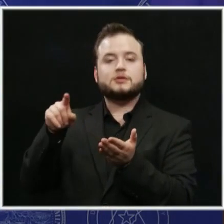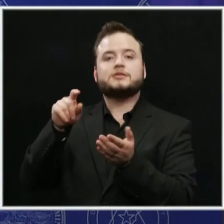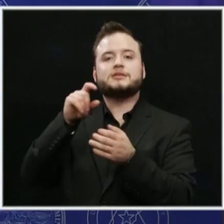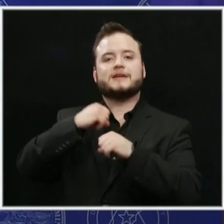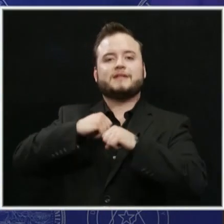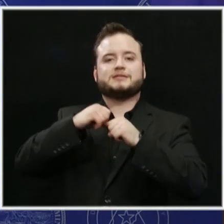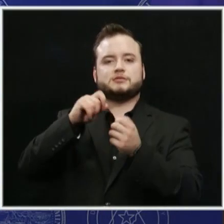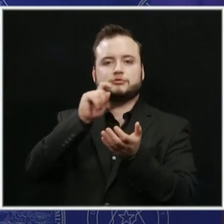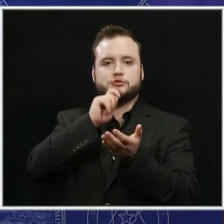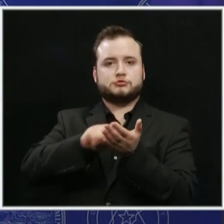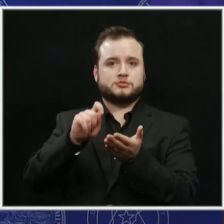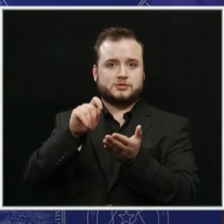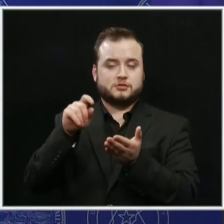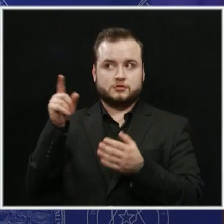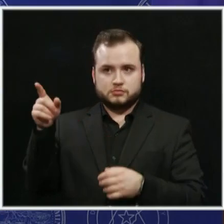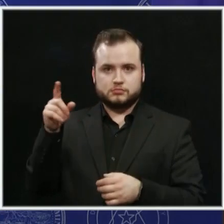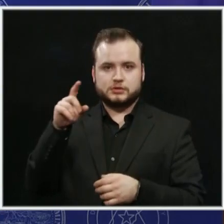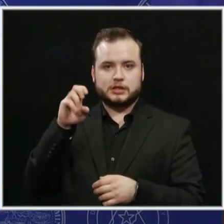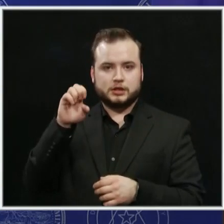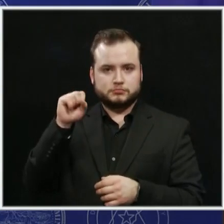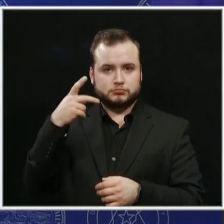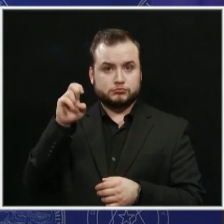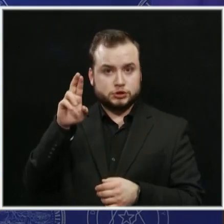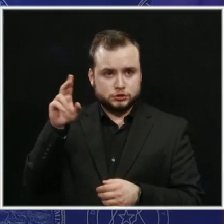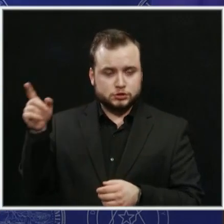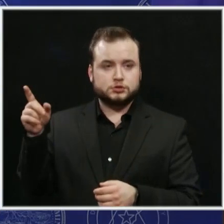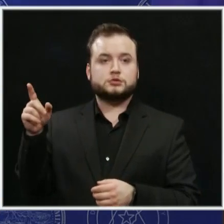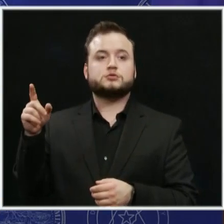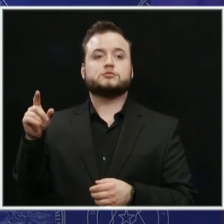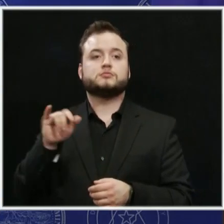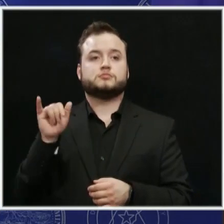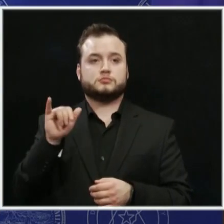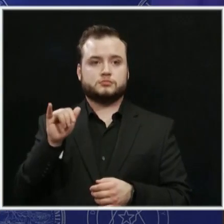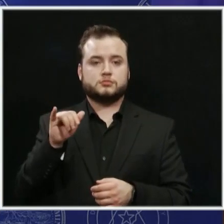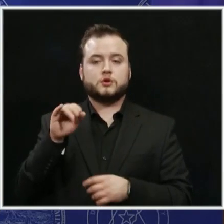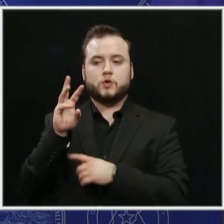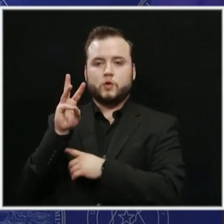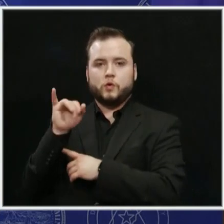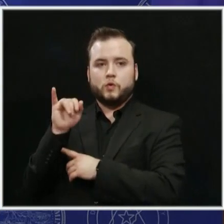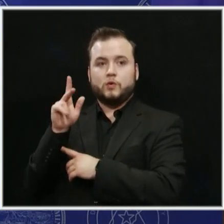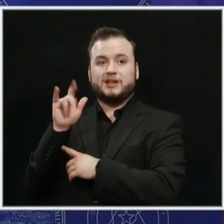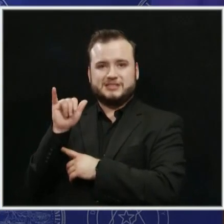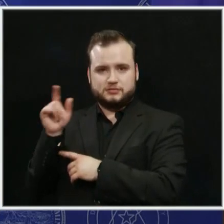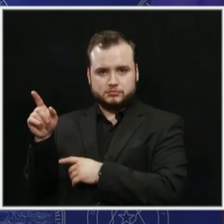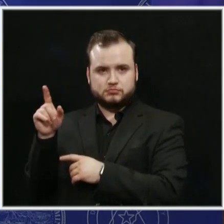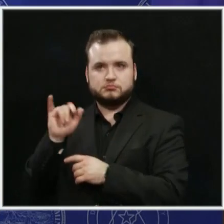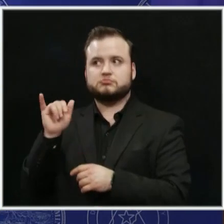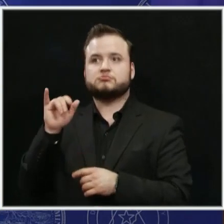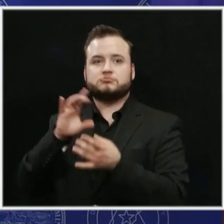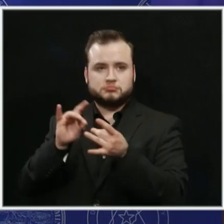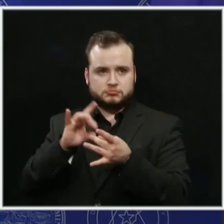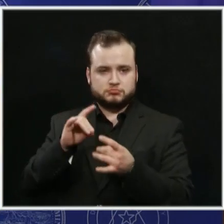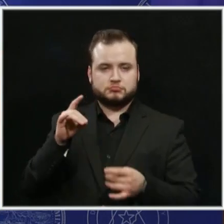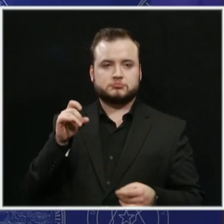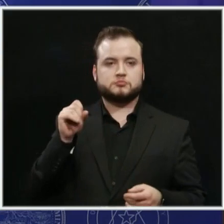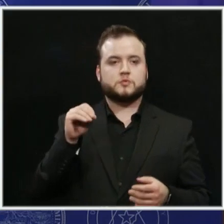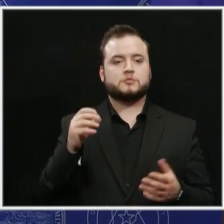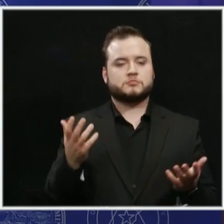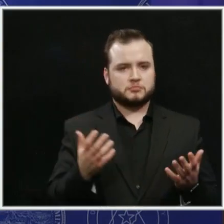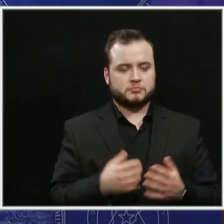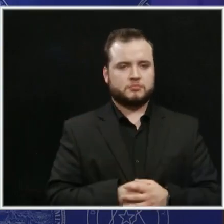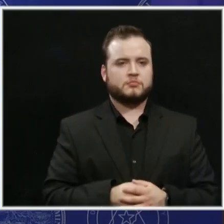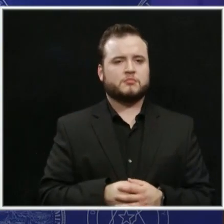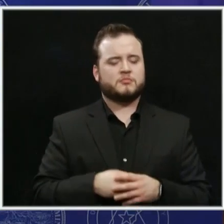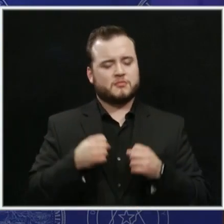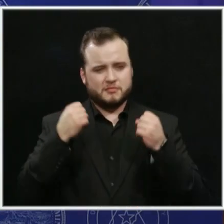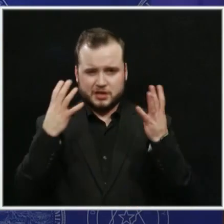with VA Secretary Wilkie in the near future. So we're doing everything we can to make that work. And Minnesotans, you're going into a